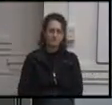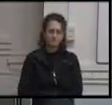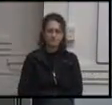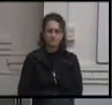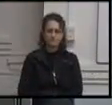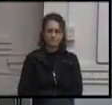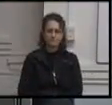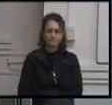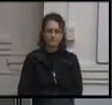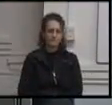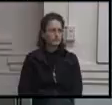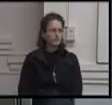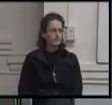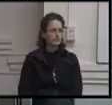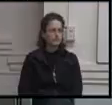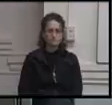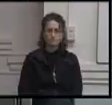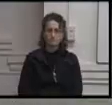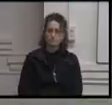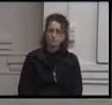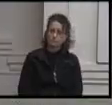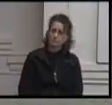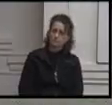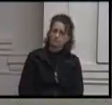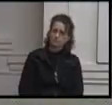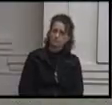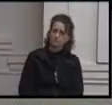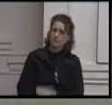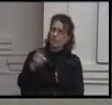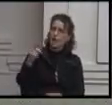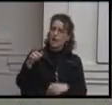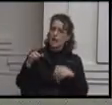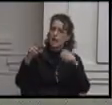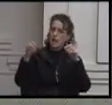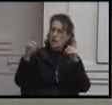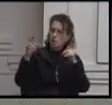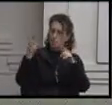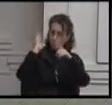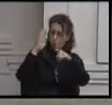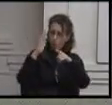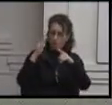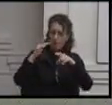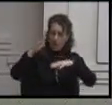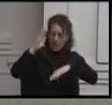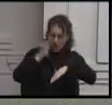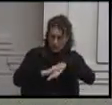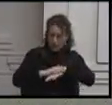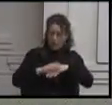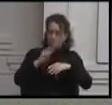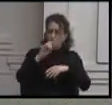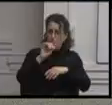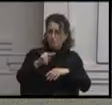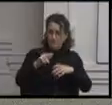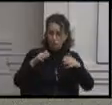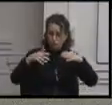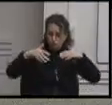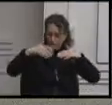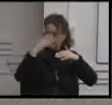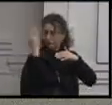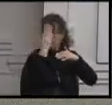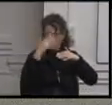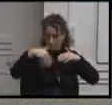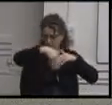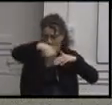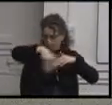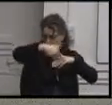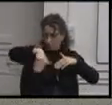hours, pretty Does much. that store have Main Street frontage? It does. It does? Yeah. Oh, great. Great. How many